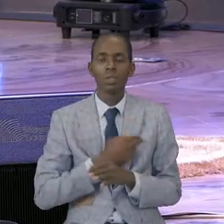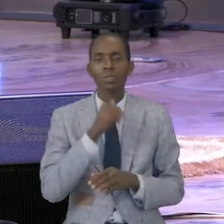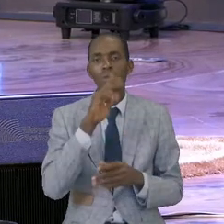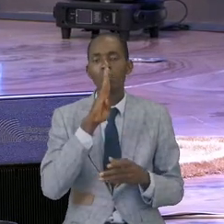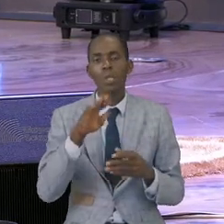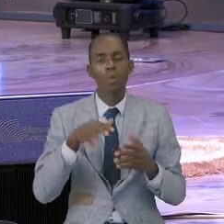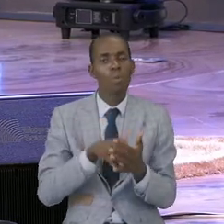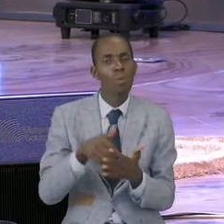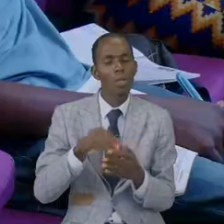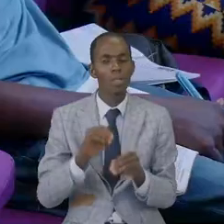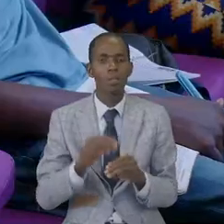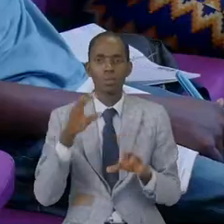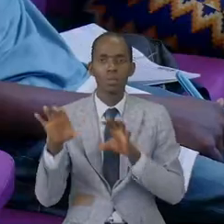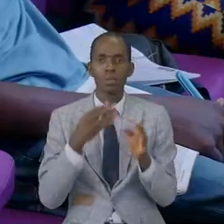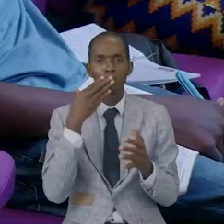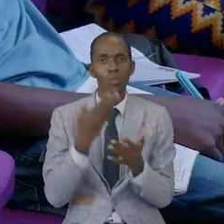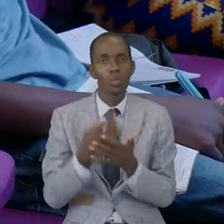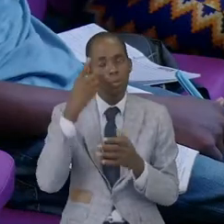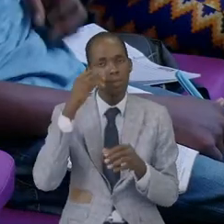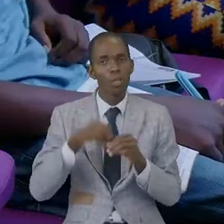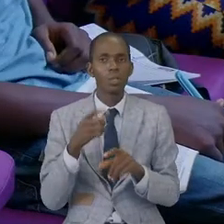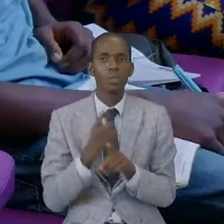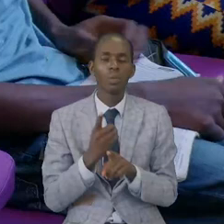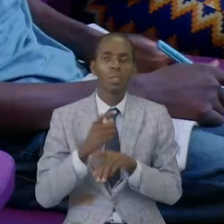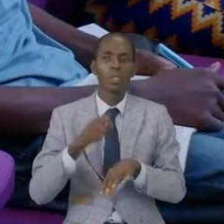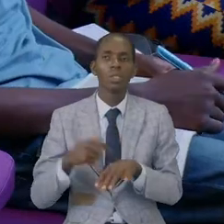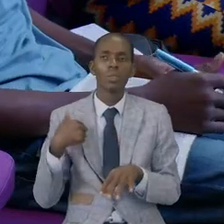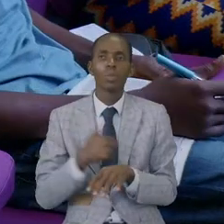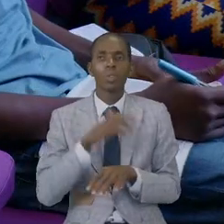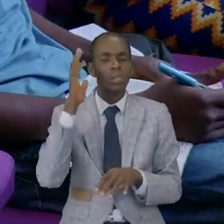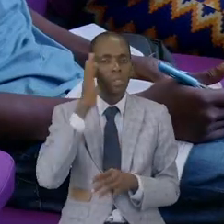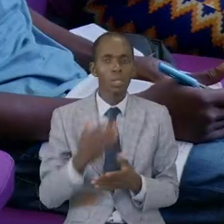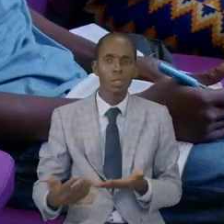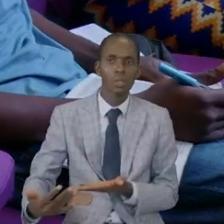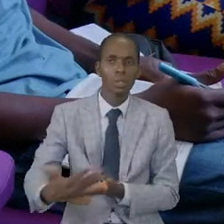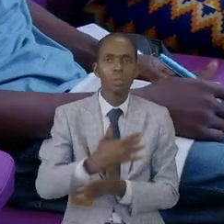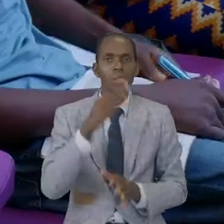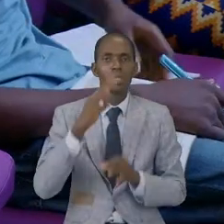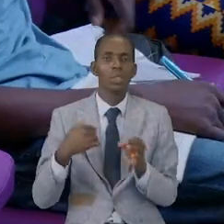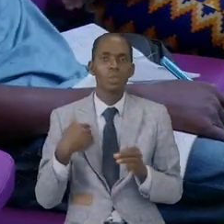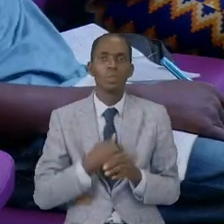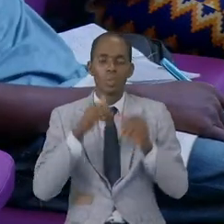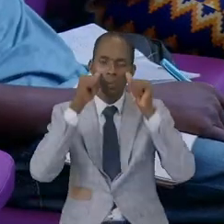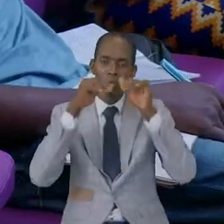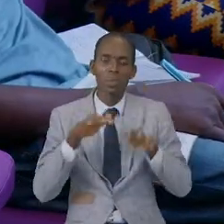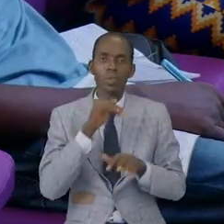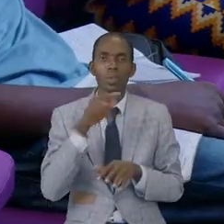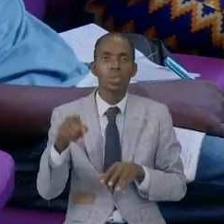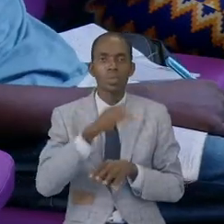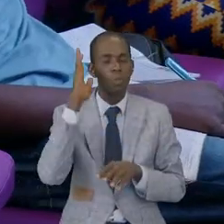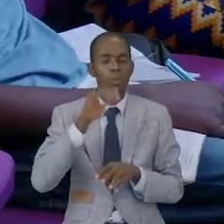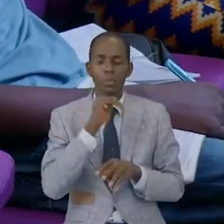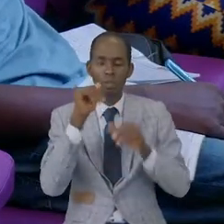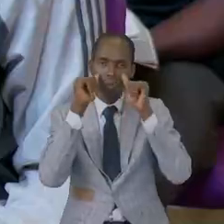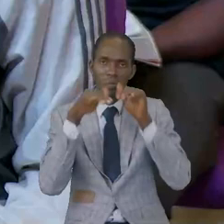in well doing, for in due season we shall reap if we faint not. You will not